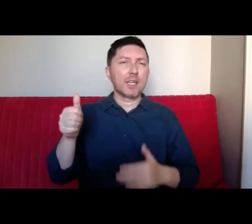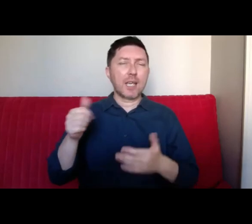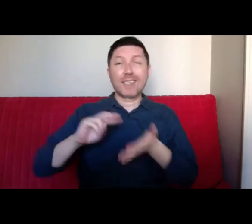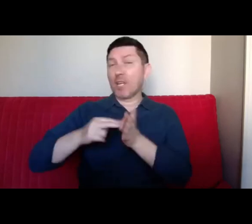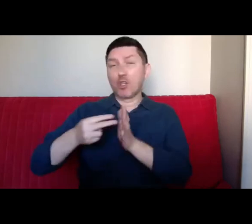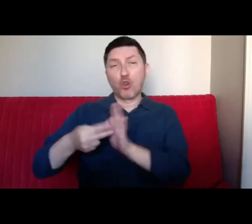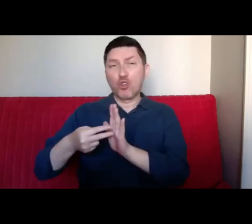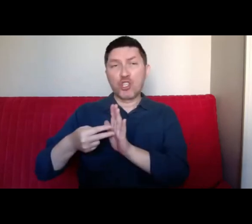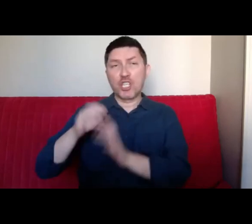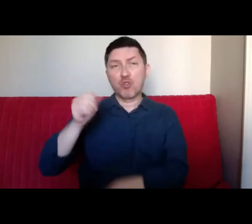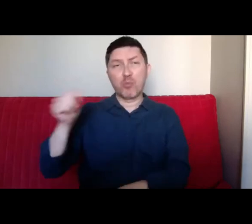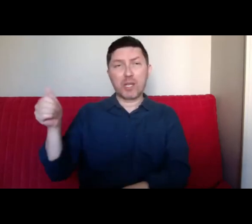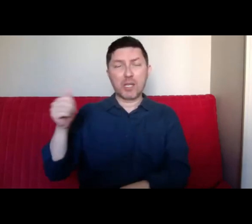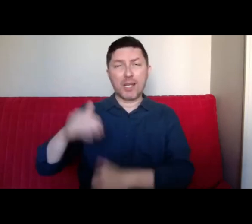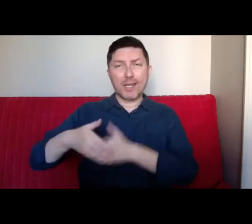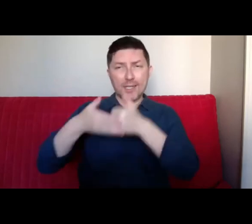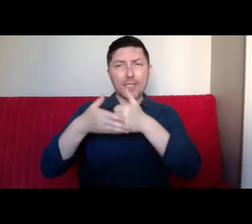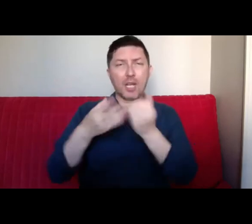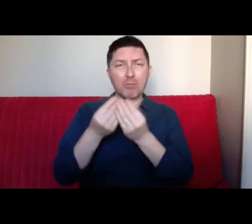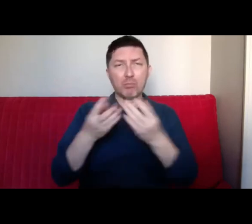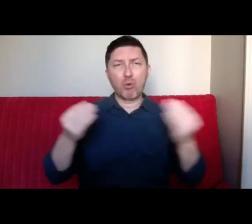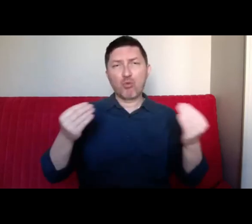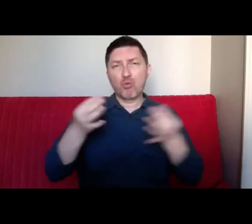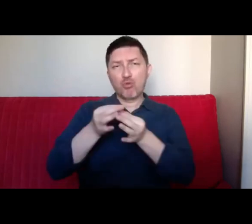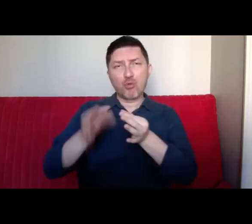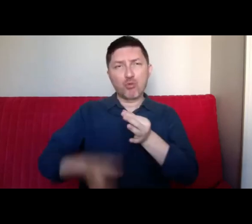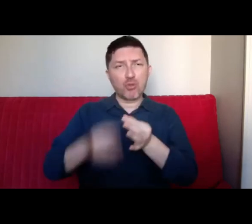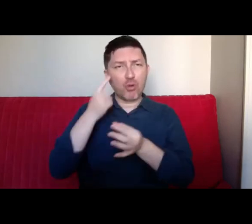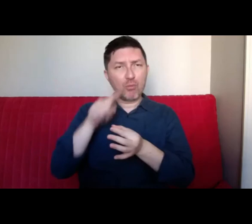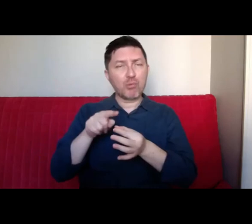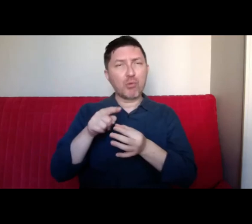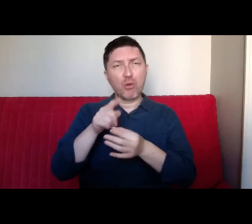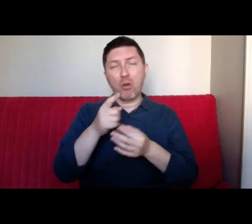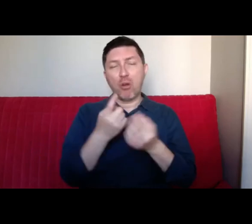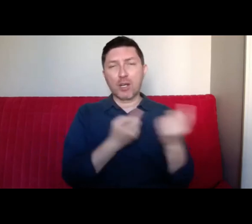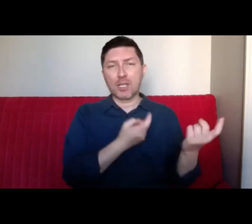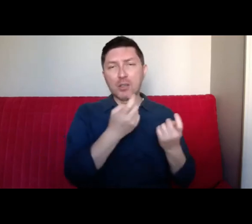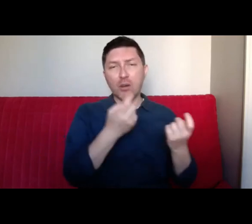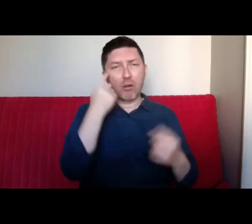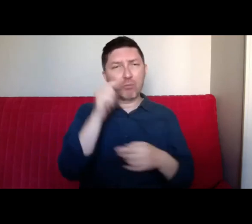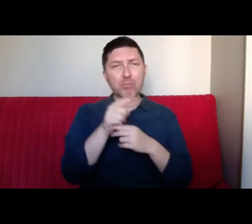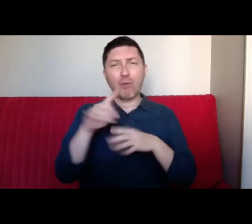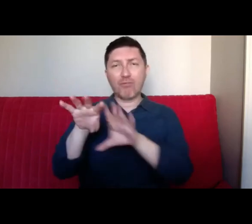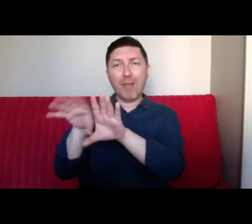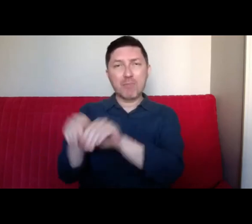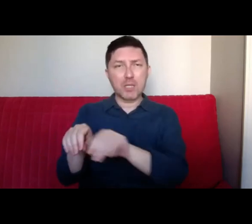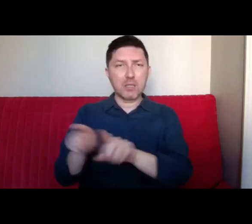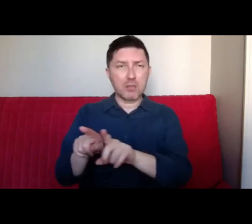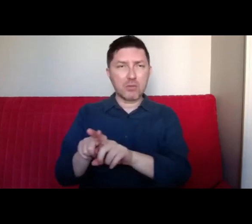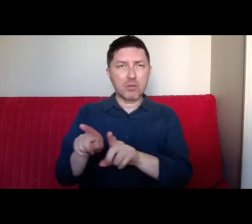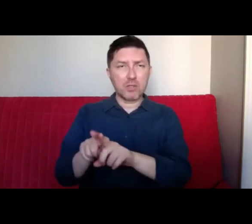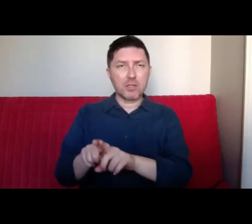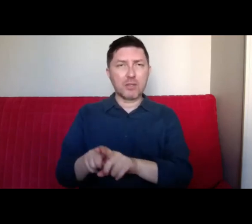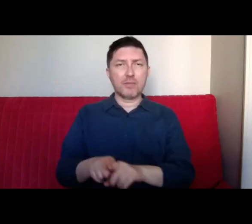for our users, for our clients, but also for families. Families were very afraid